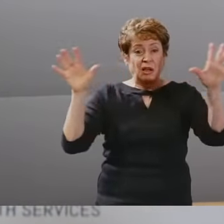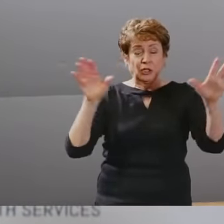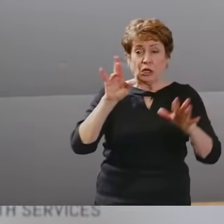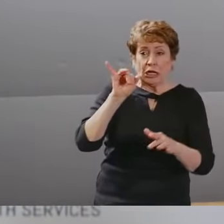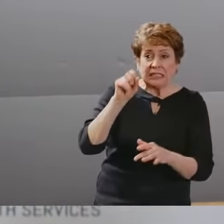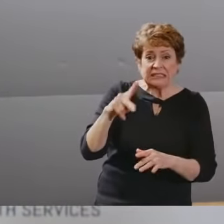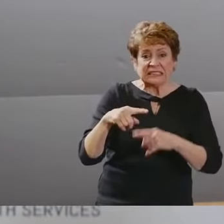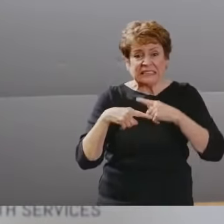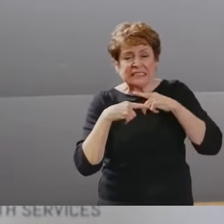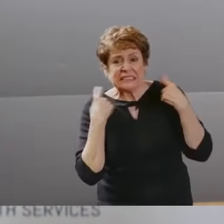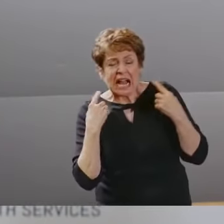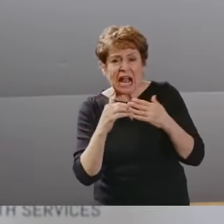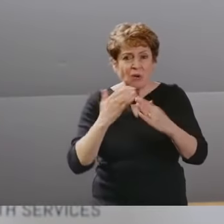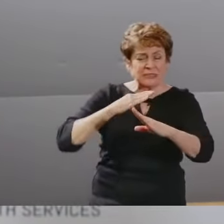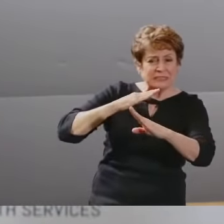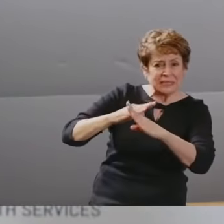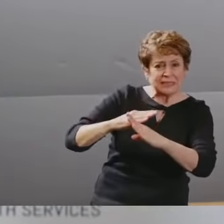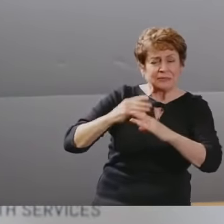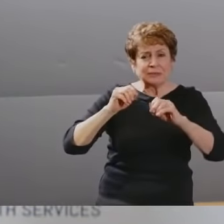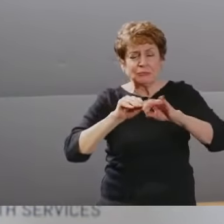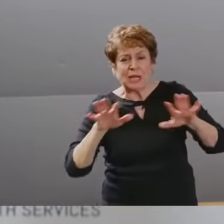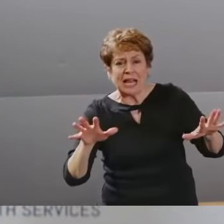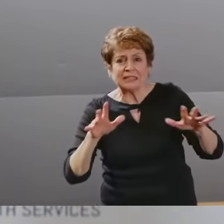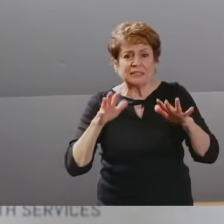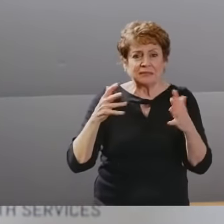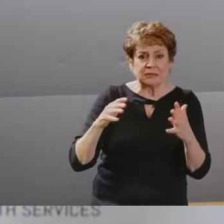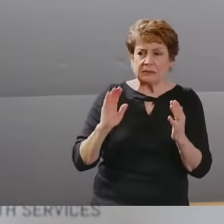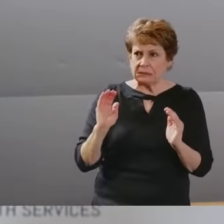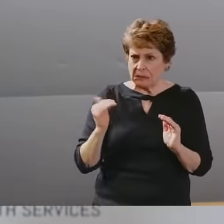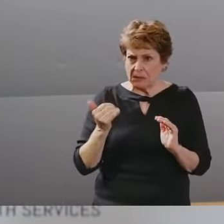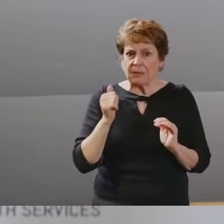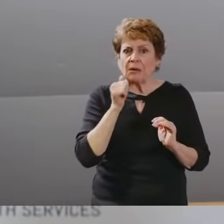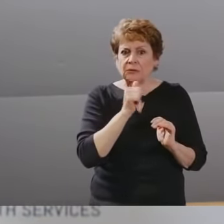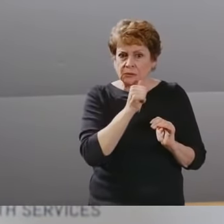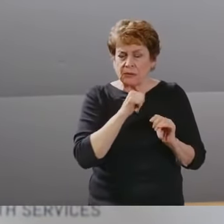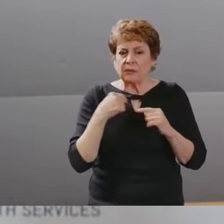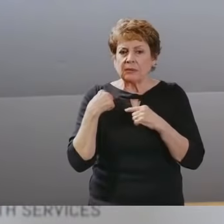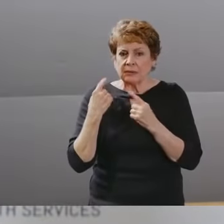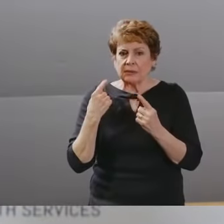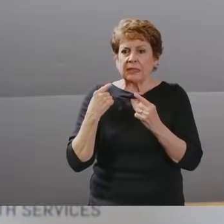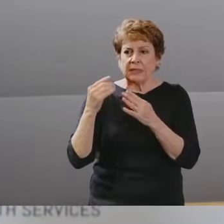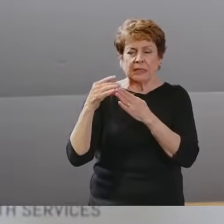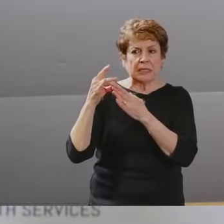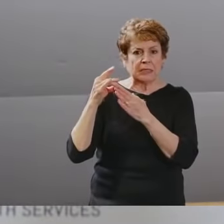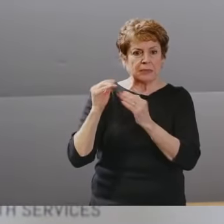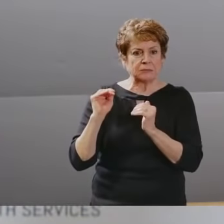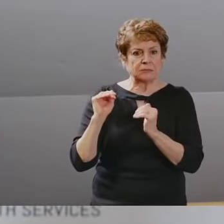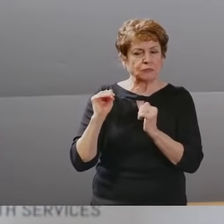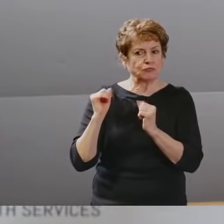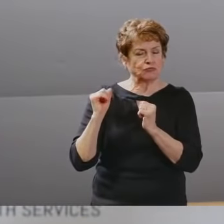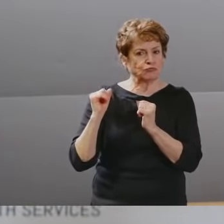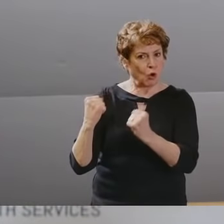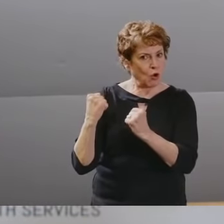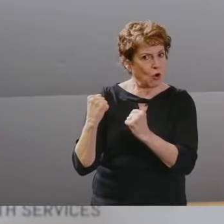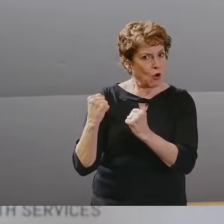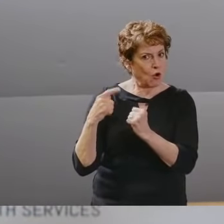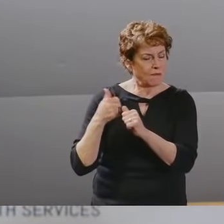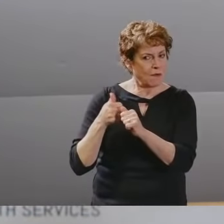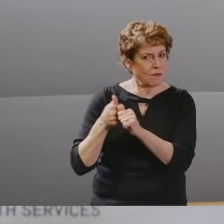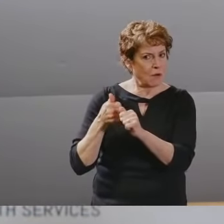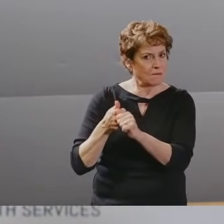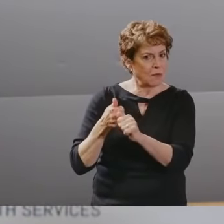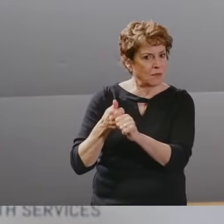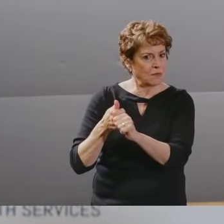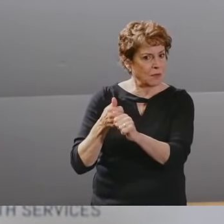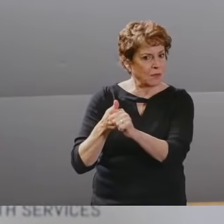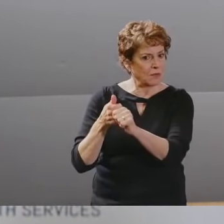spread. And I'd say Arizona has been a leader on this. You can't drive or go anywhere in our state